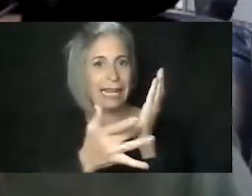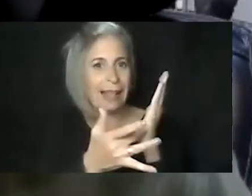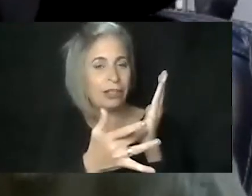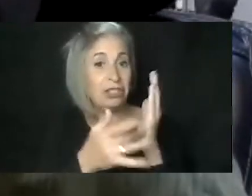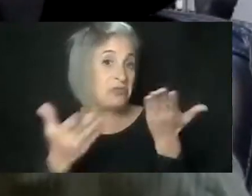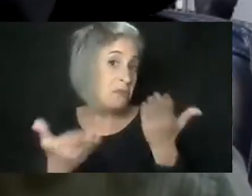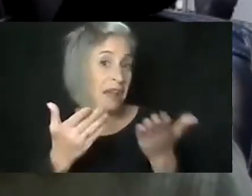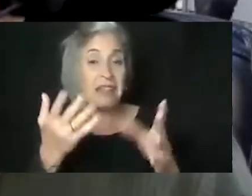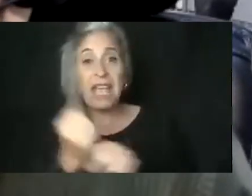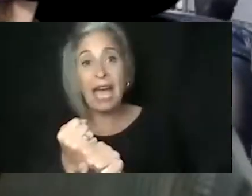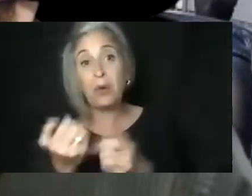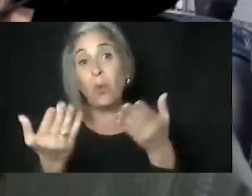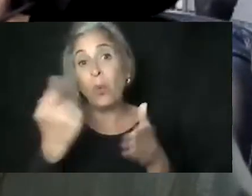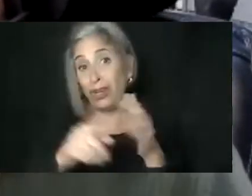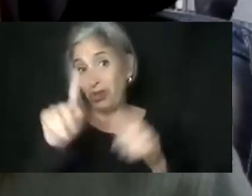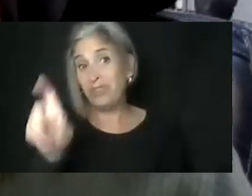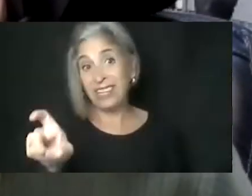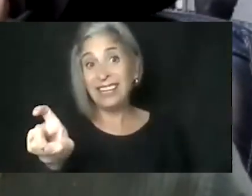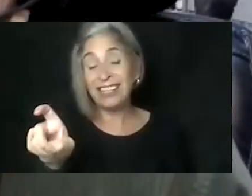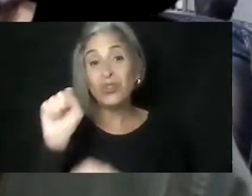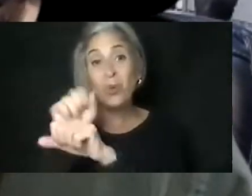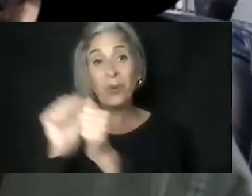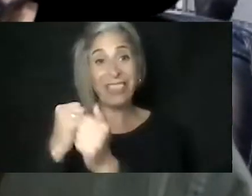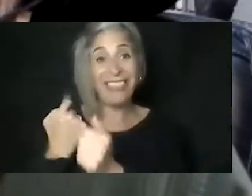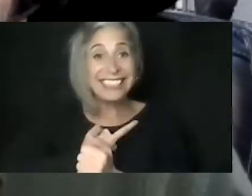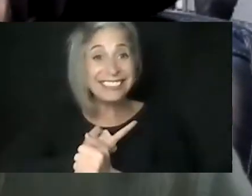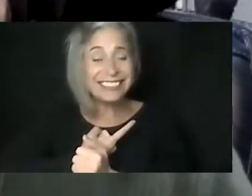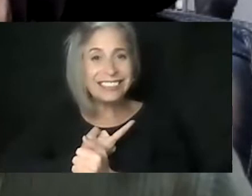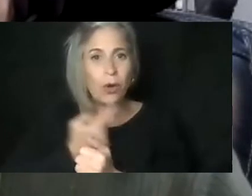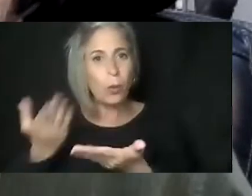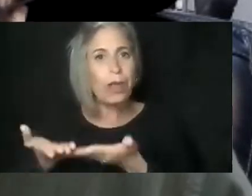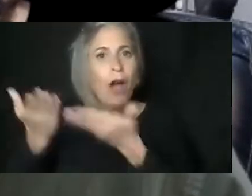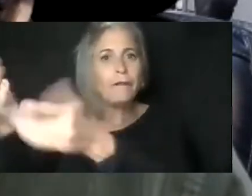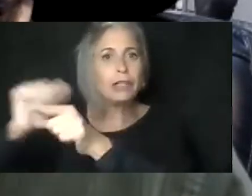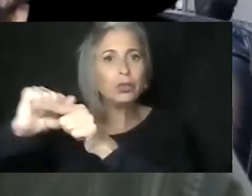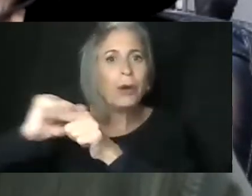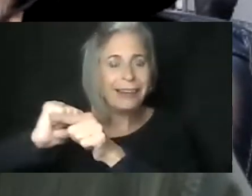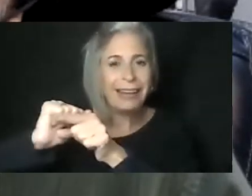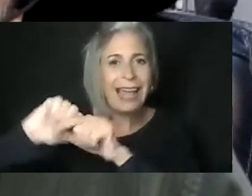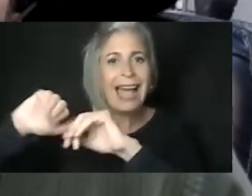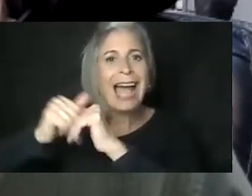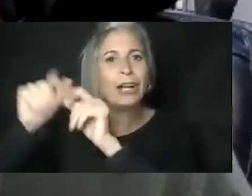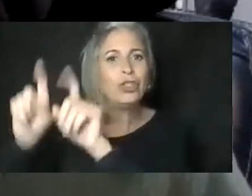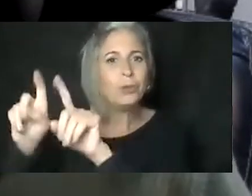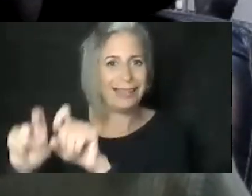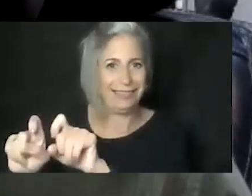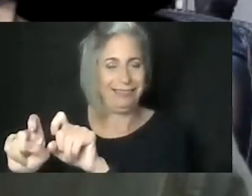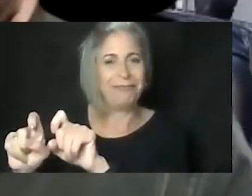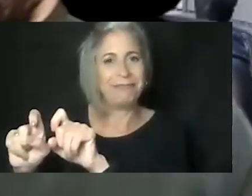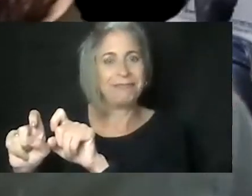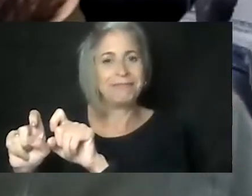you've probably got what you need in order to work with us, because we offer training on how to do testing and